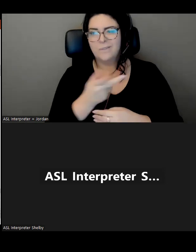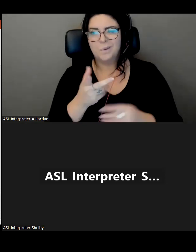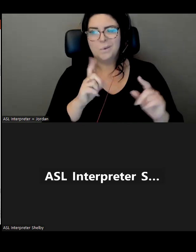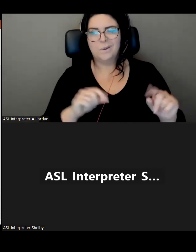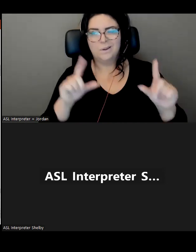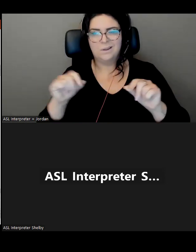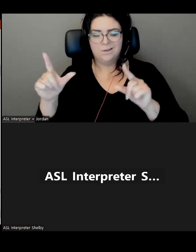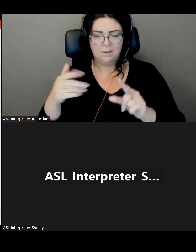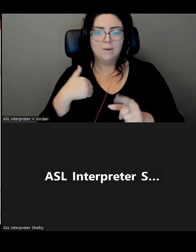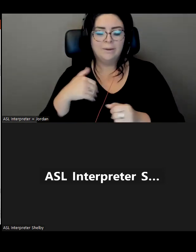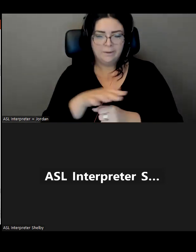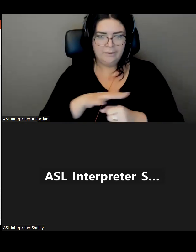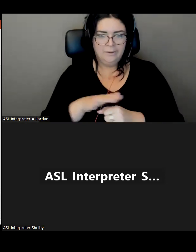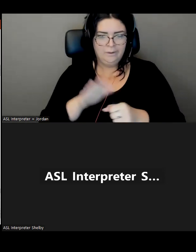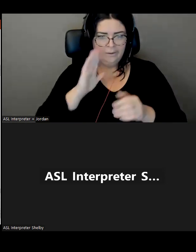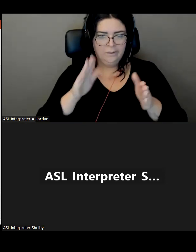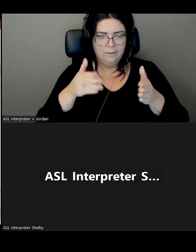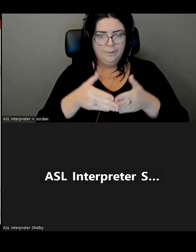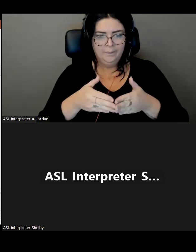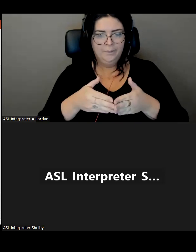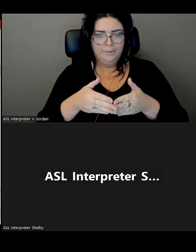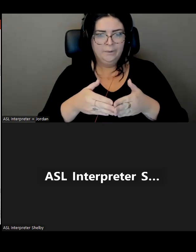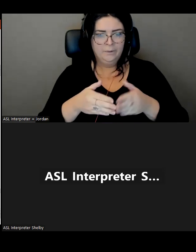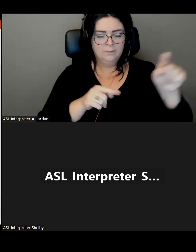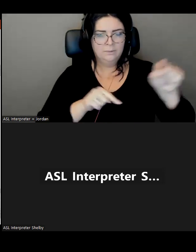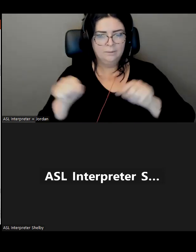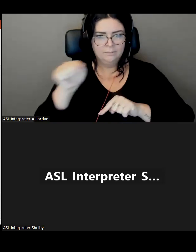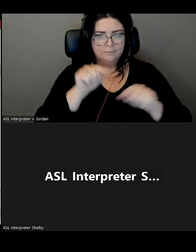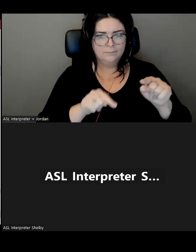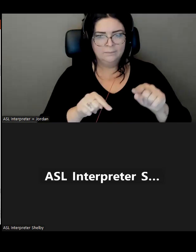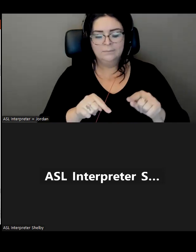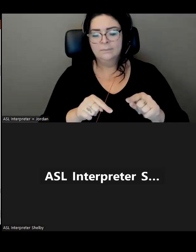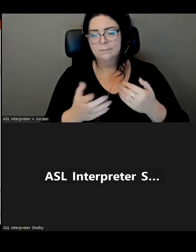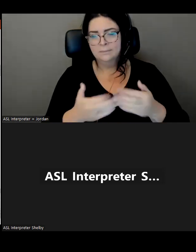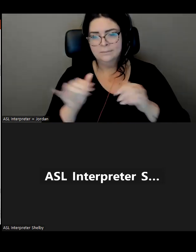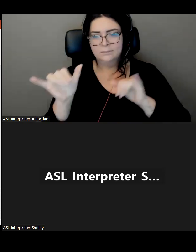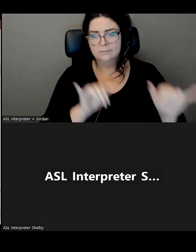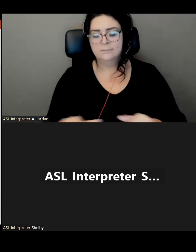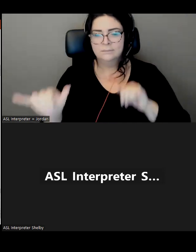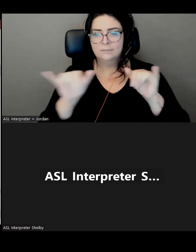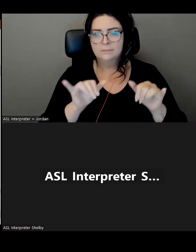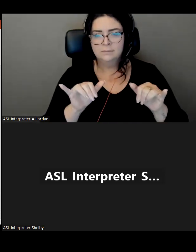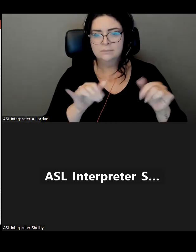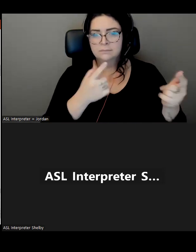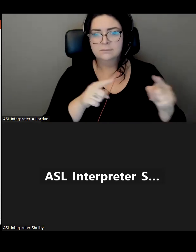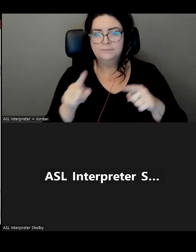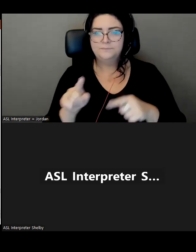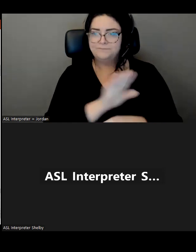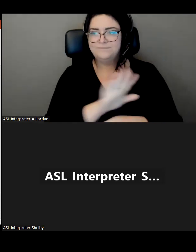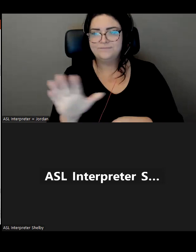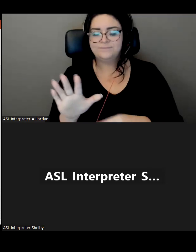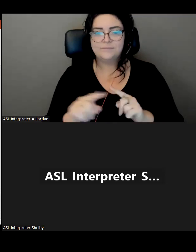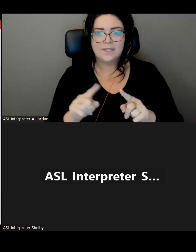regional focus, there are a lot of commonalities, I guess, across the